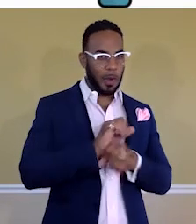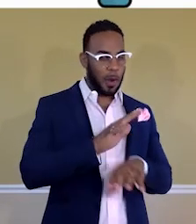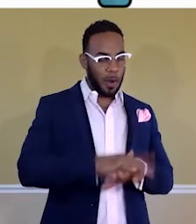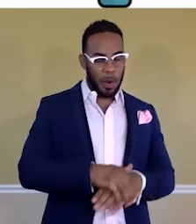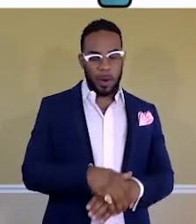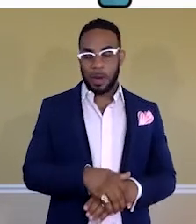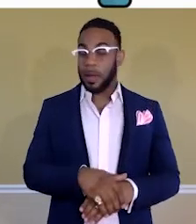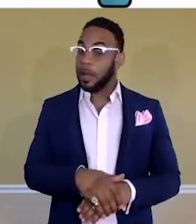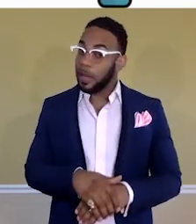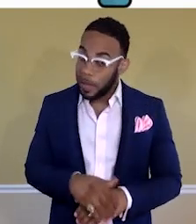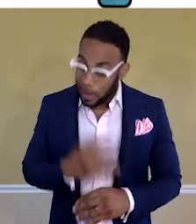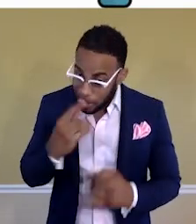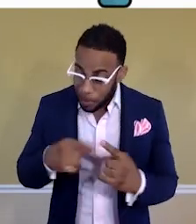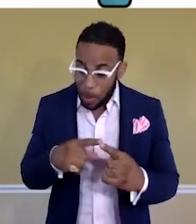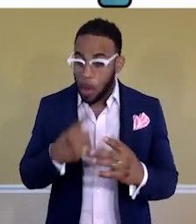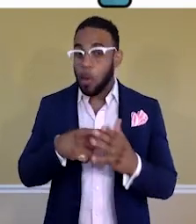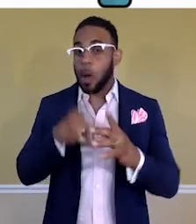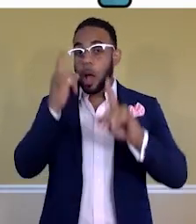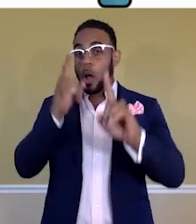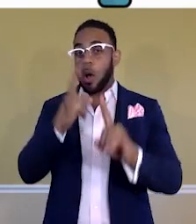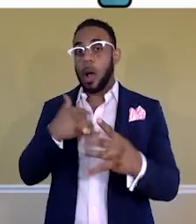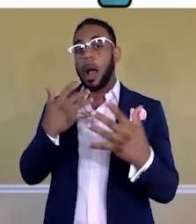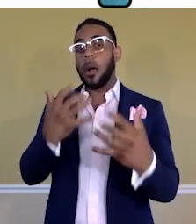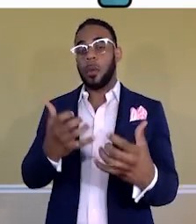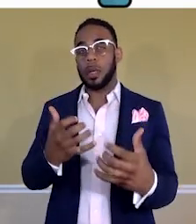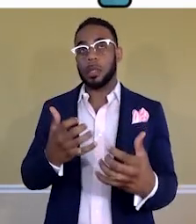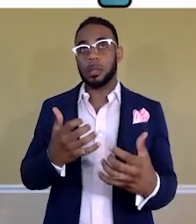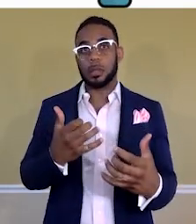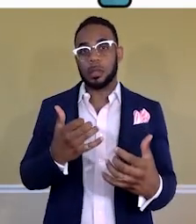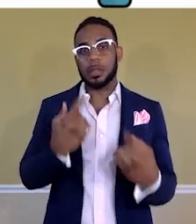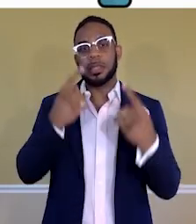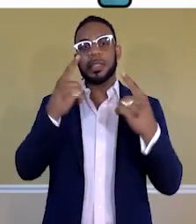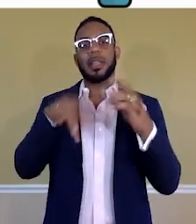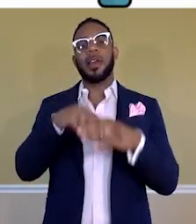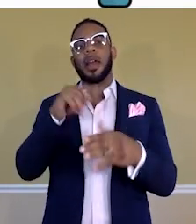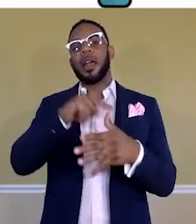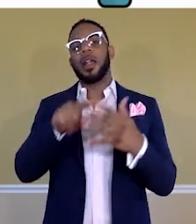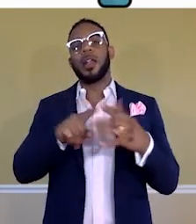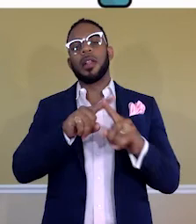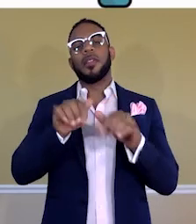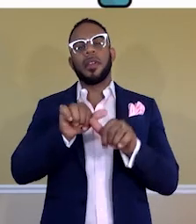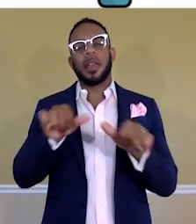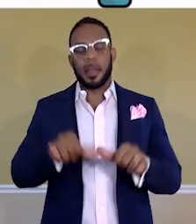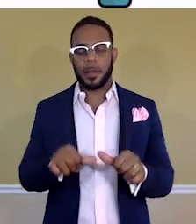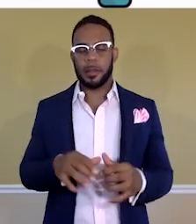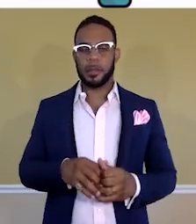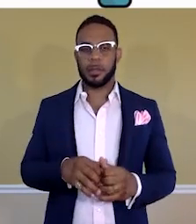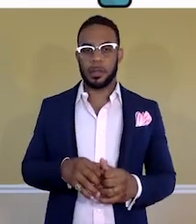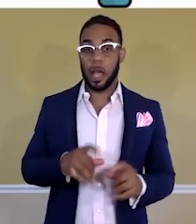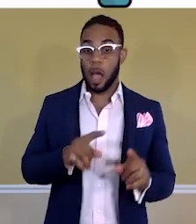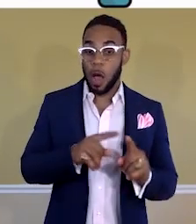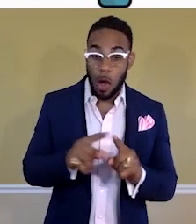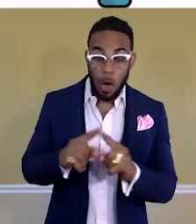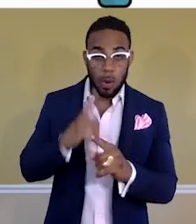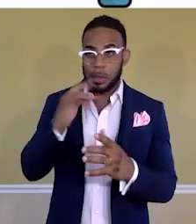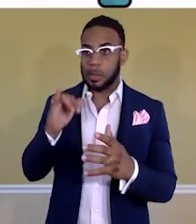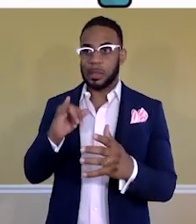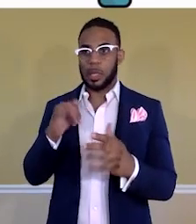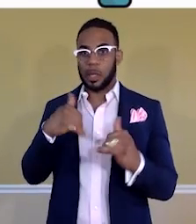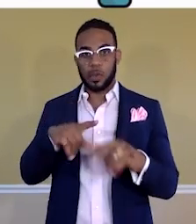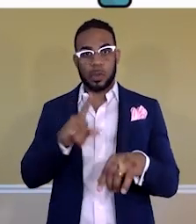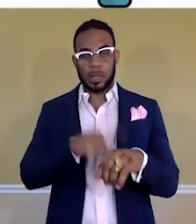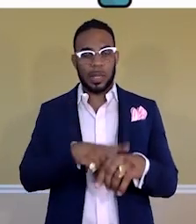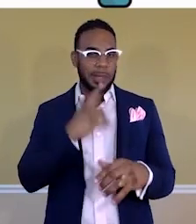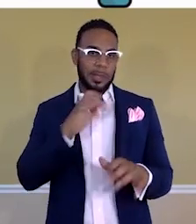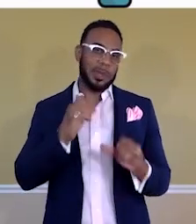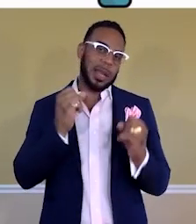on, and think about like, what are the goals that I want to achieve out of those different areas. And also just like during this time,